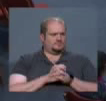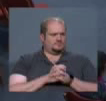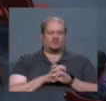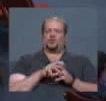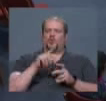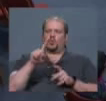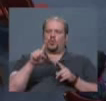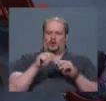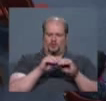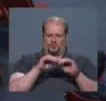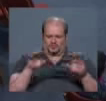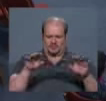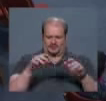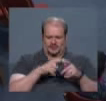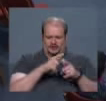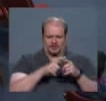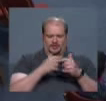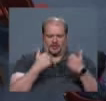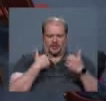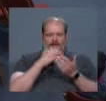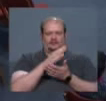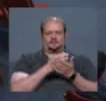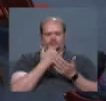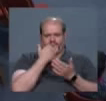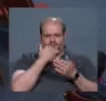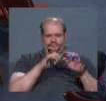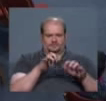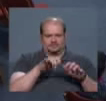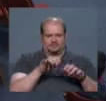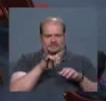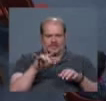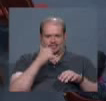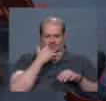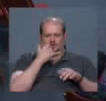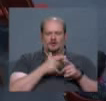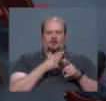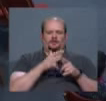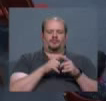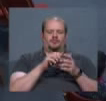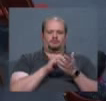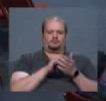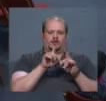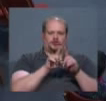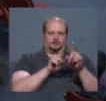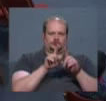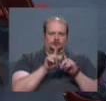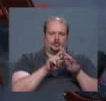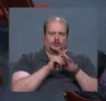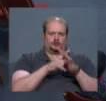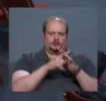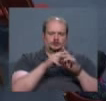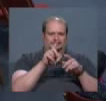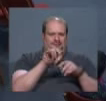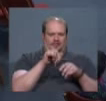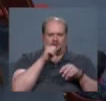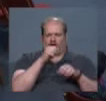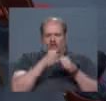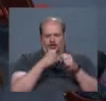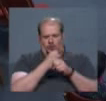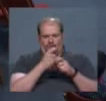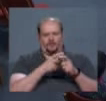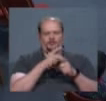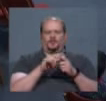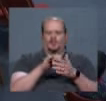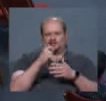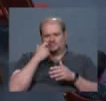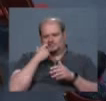One was passed out that had a couple of typos and put a star date instead of a year, and this one that